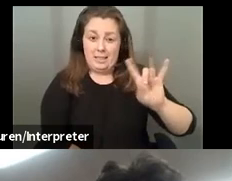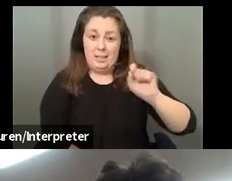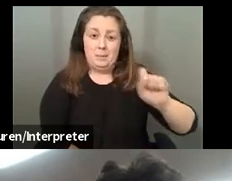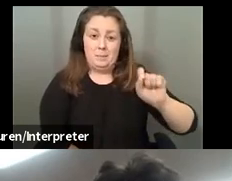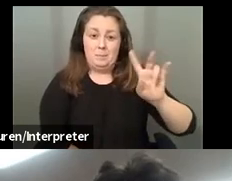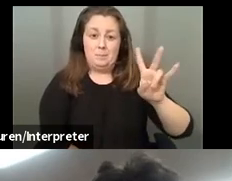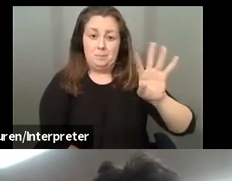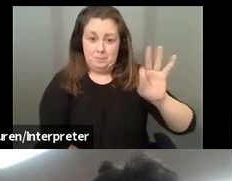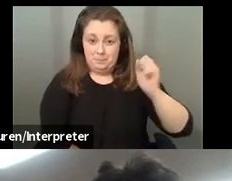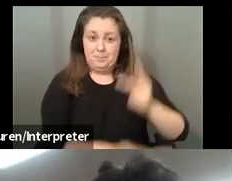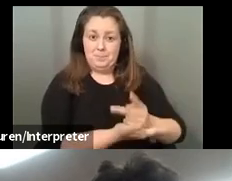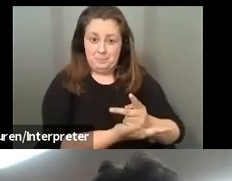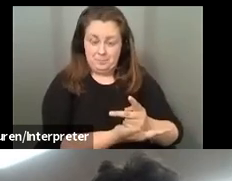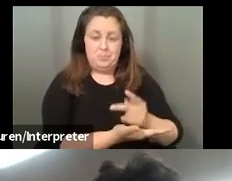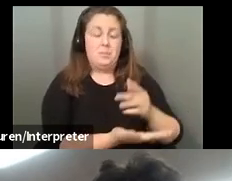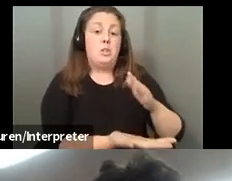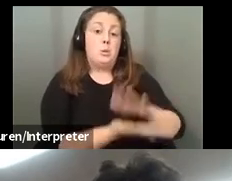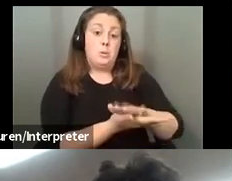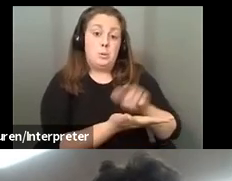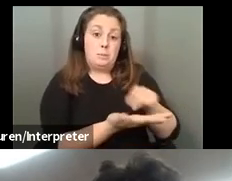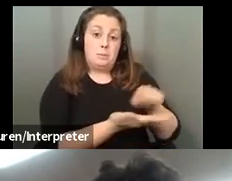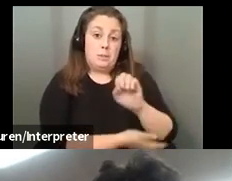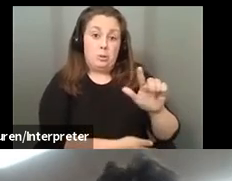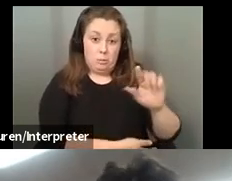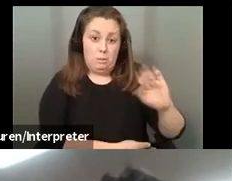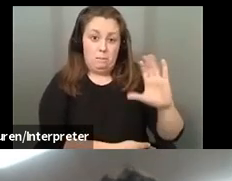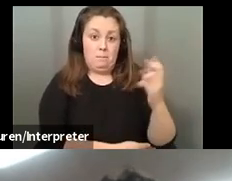$298,178.79. And school payroll warrant, March 25th, 2021,